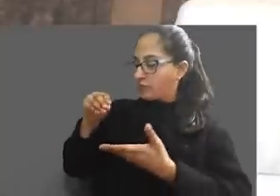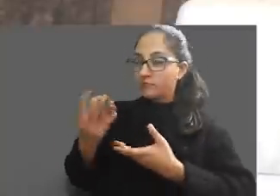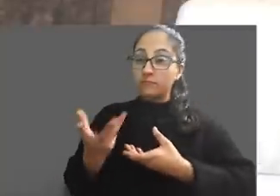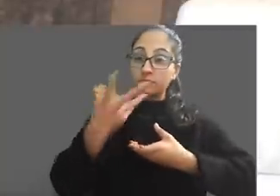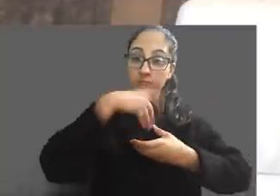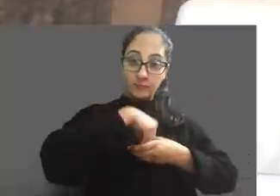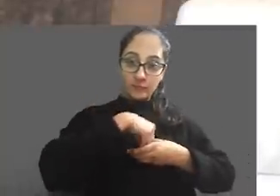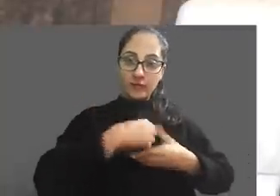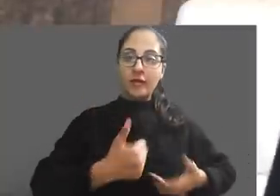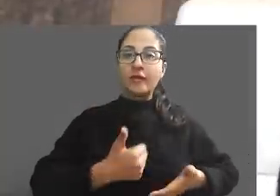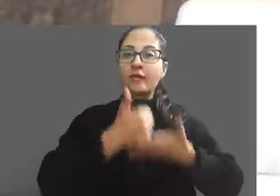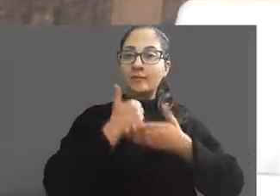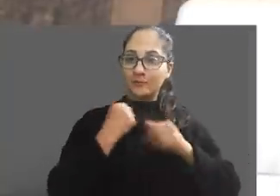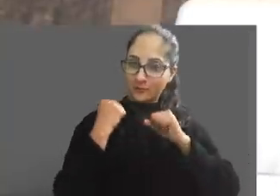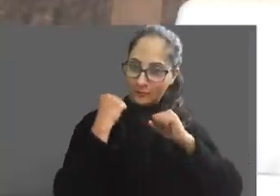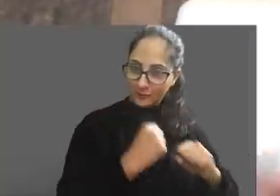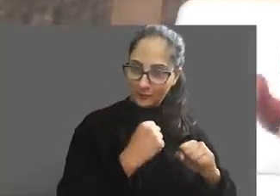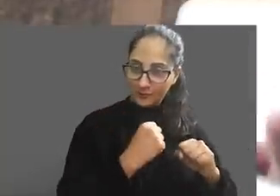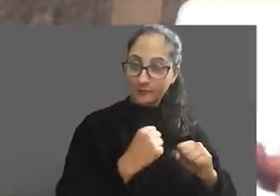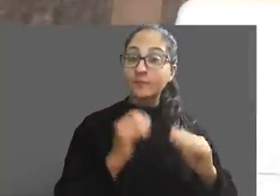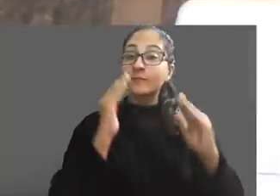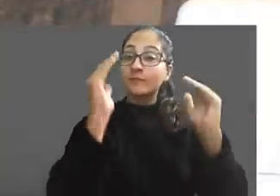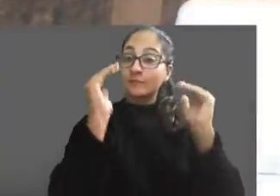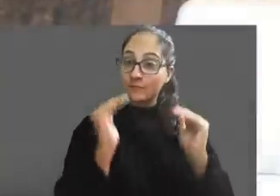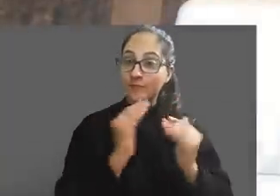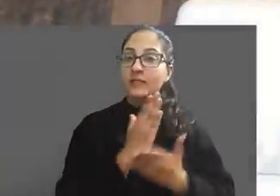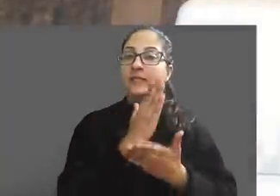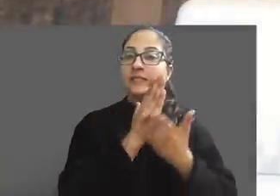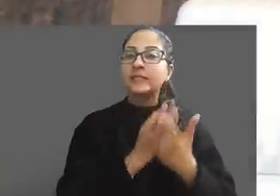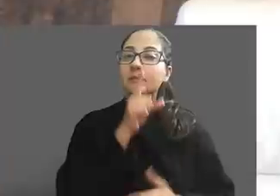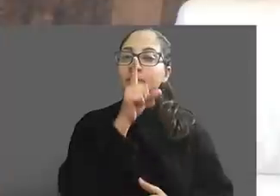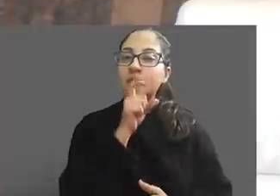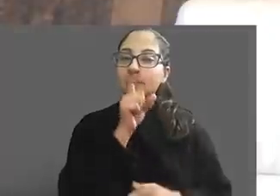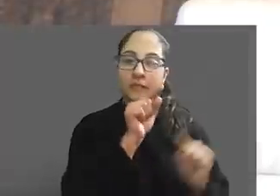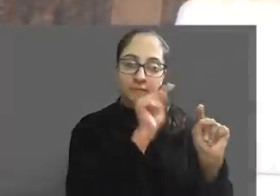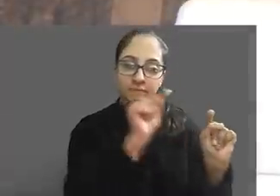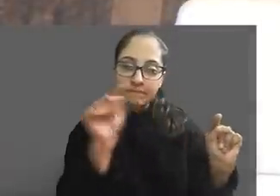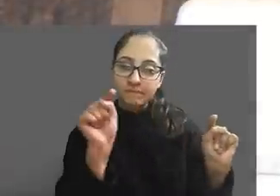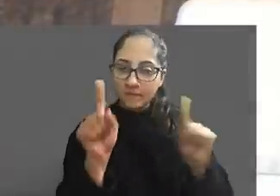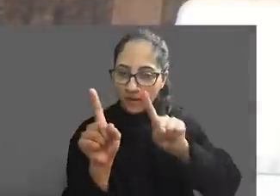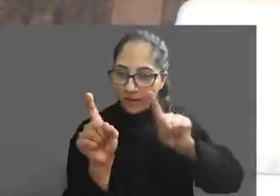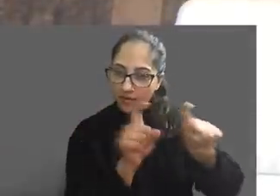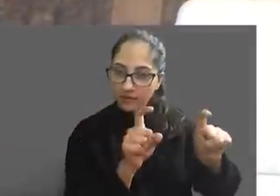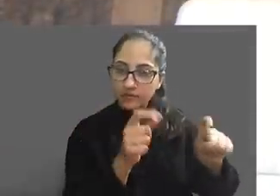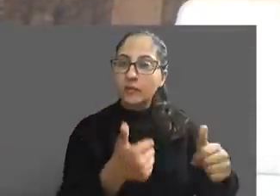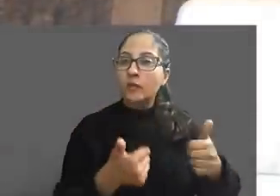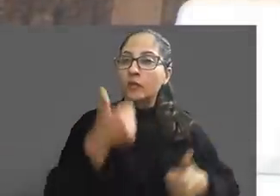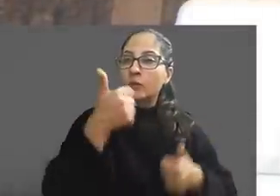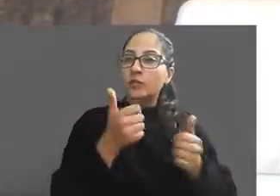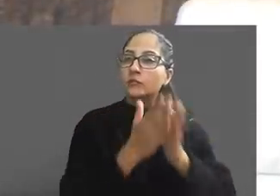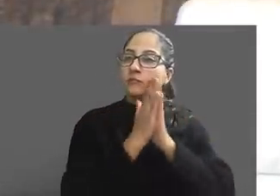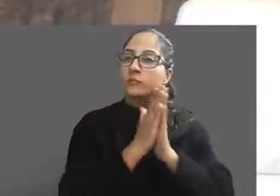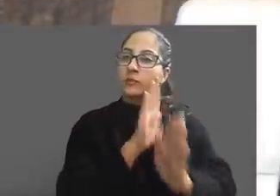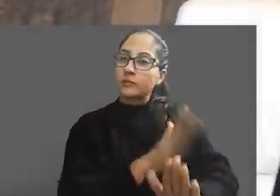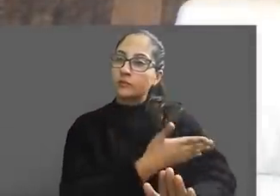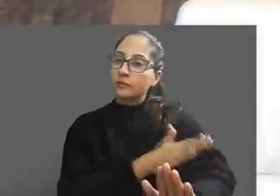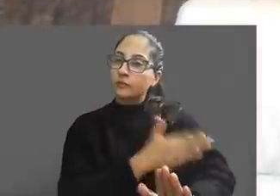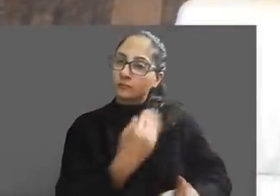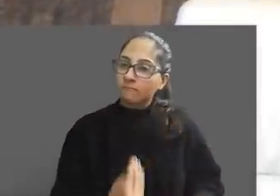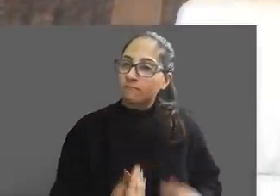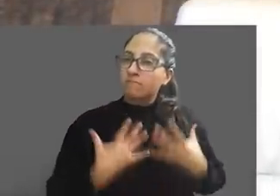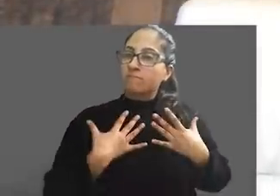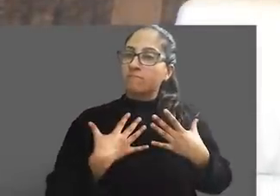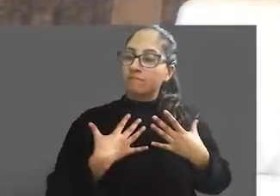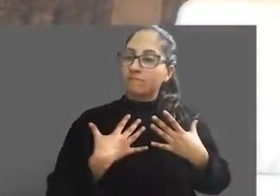strength from them. And now, let's hear from some of you. We asked the question, what Ginan or Qasida has an